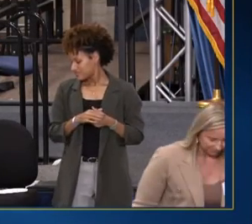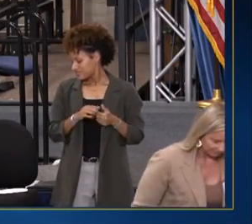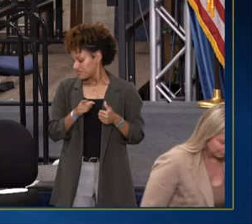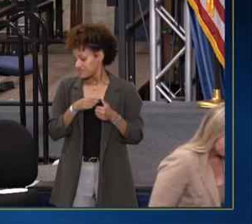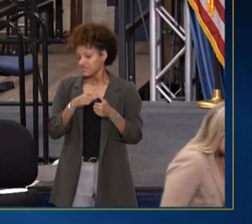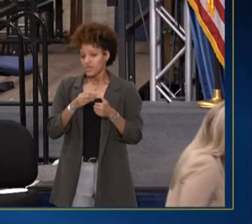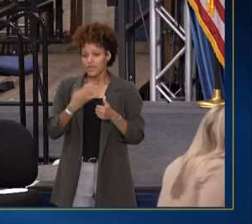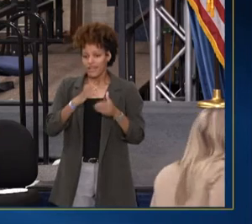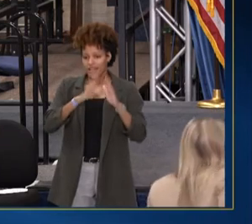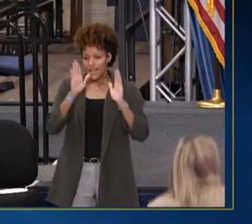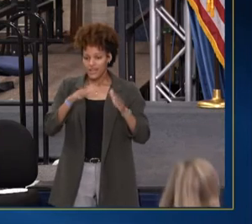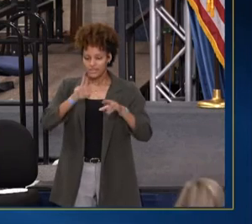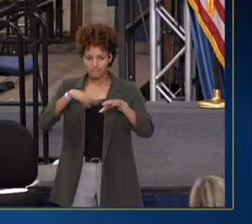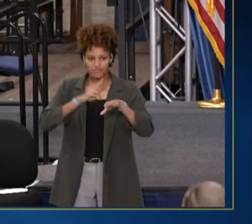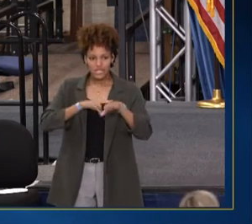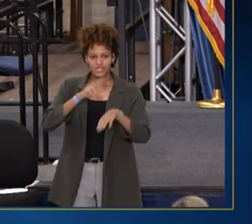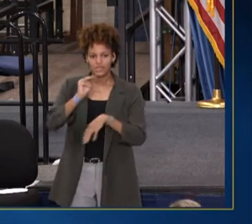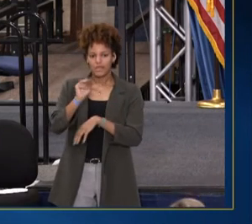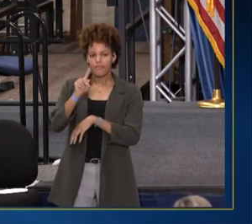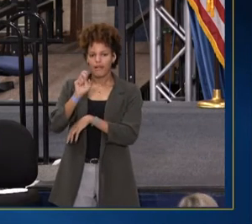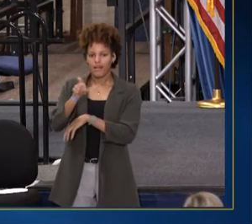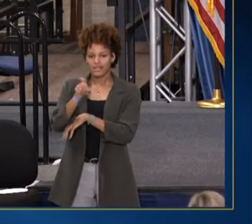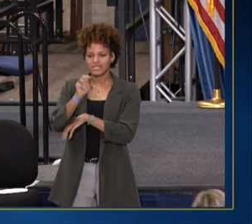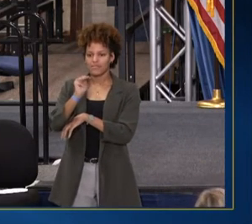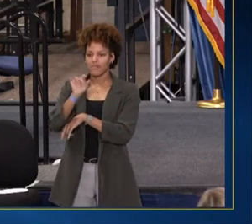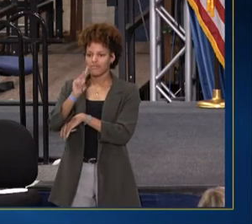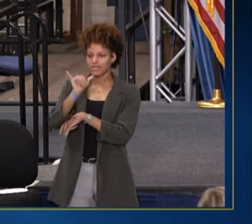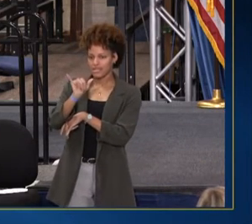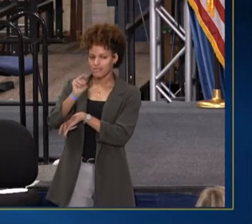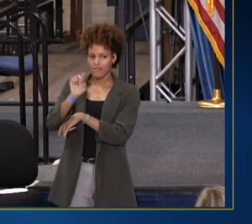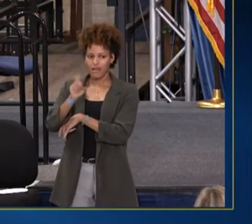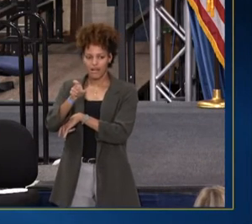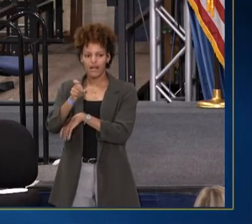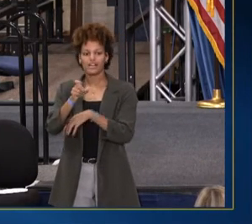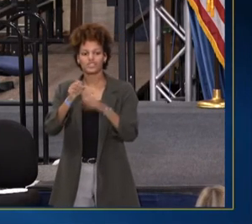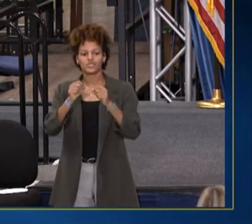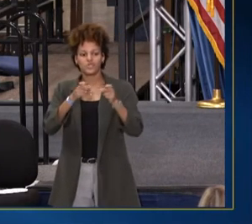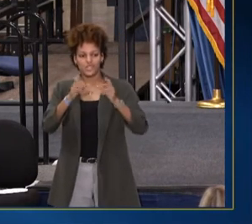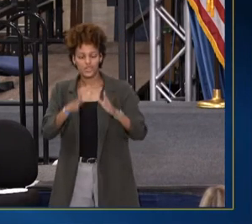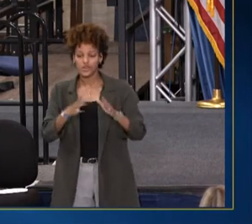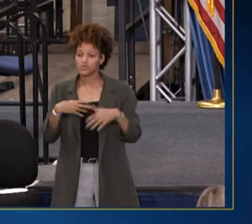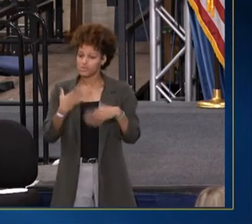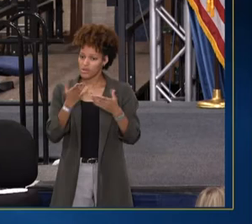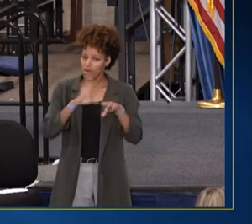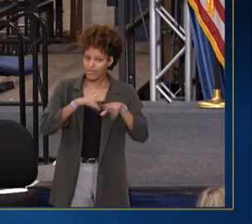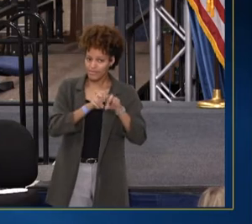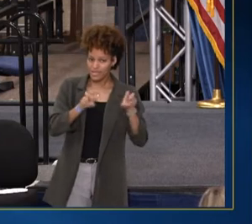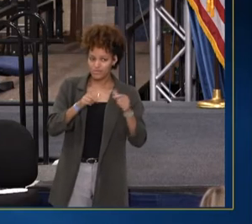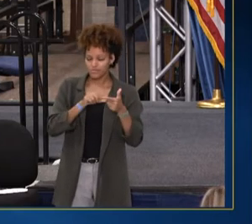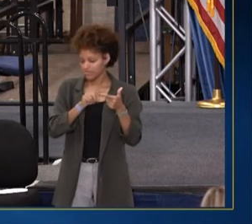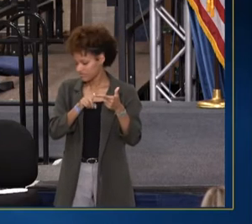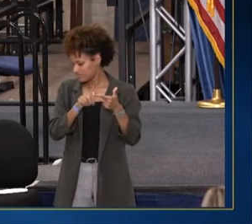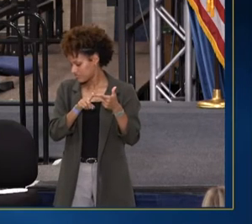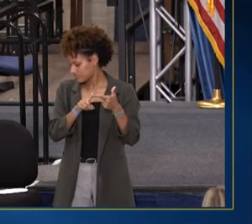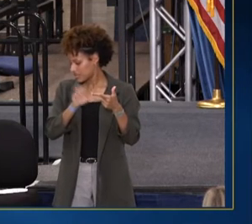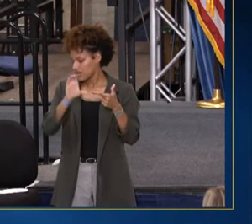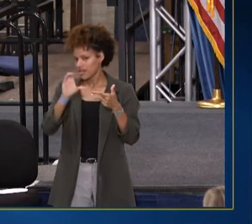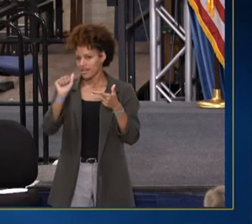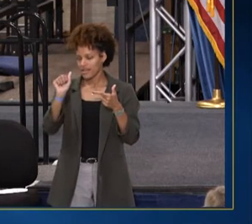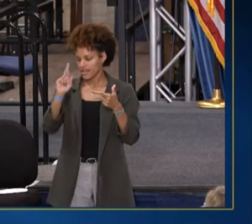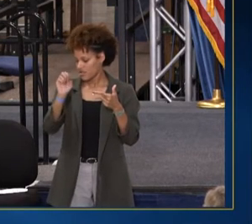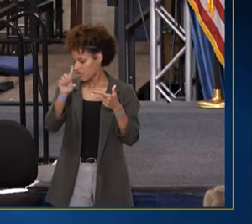White House National Mpox Deputy Coordinator. He will serve as today's panelist. Carol Johnson,